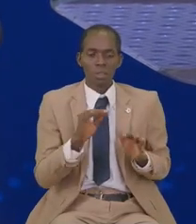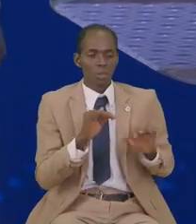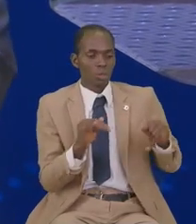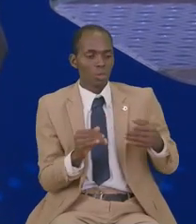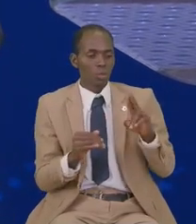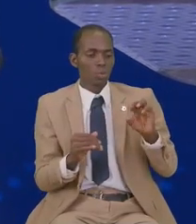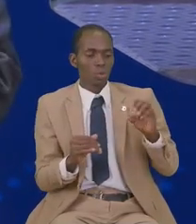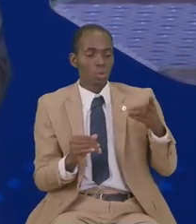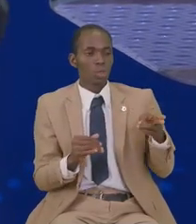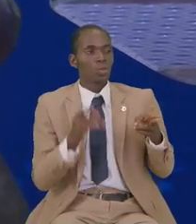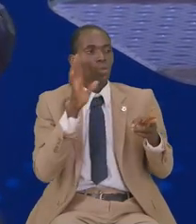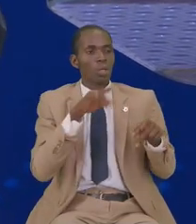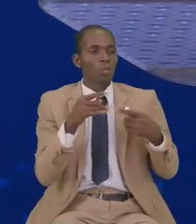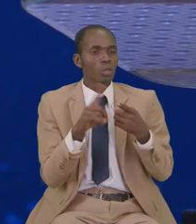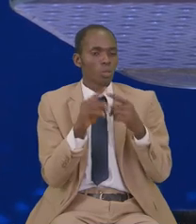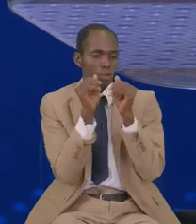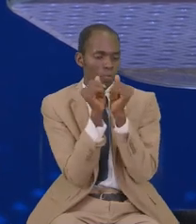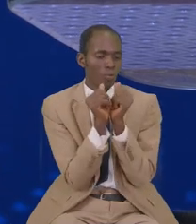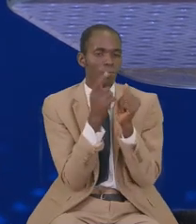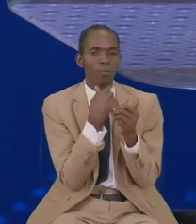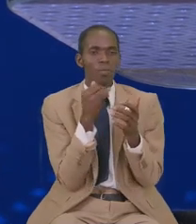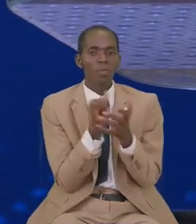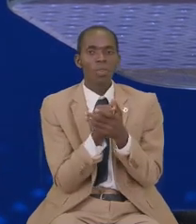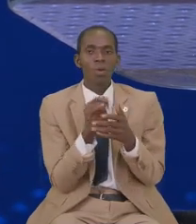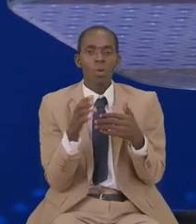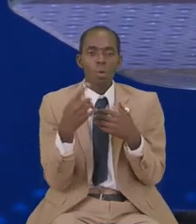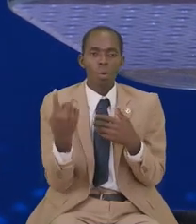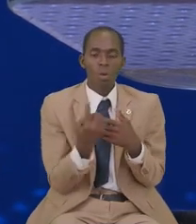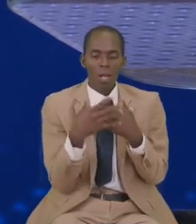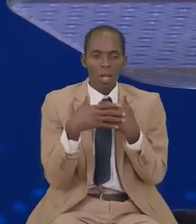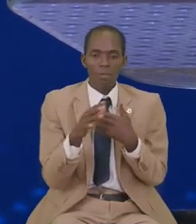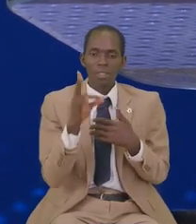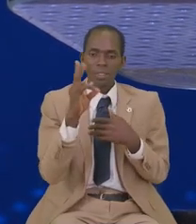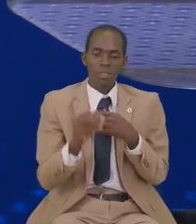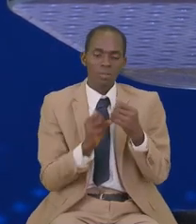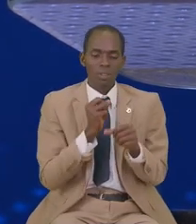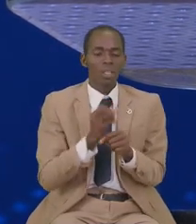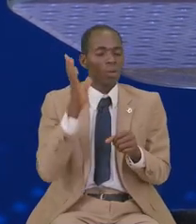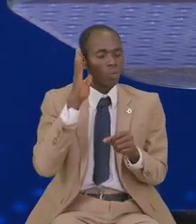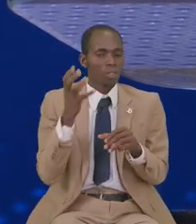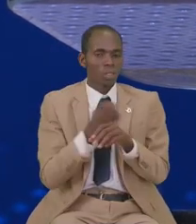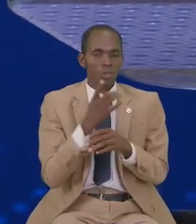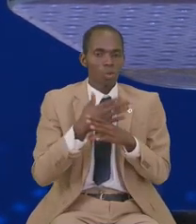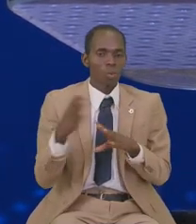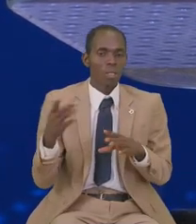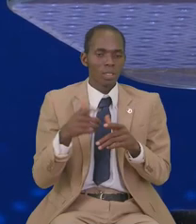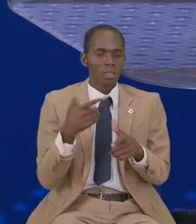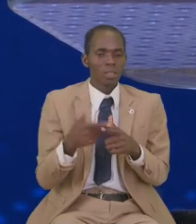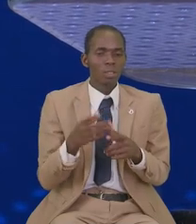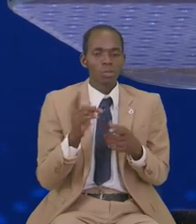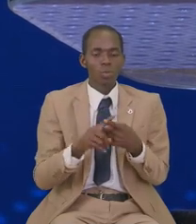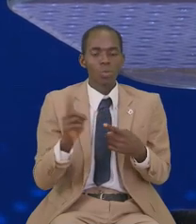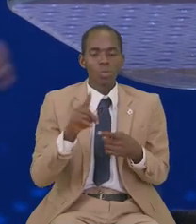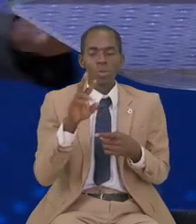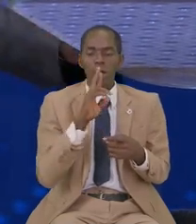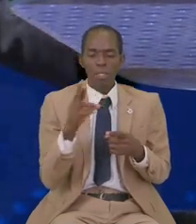are going to captivity. And it says, it's only after the 70 years, I'll take you away then from where I have driven you, says